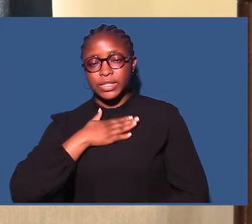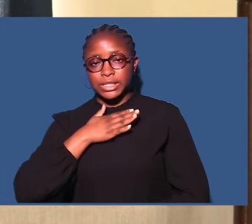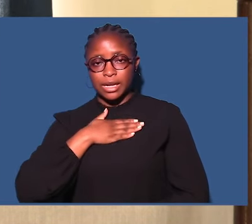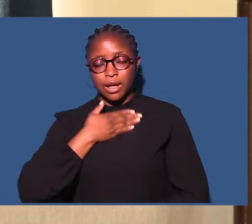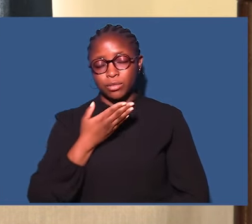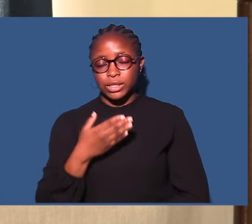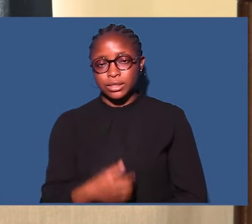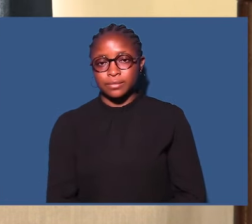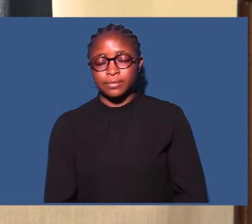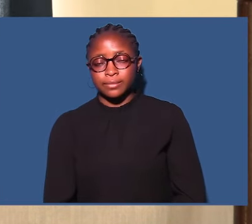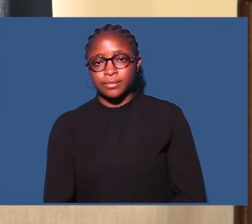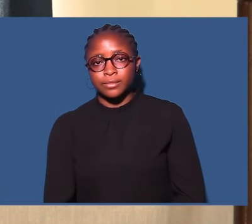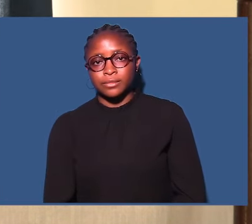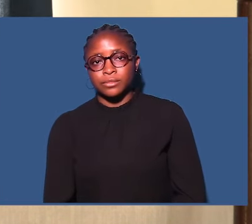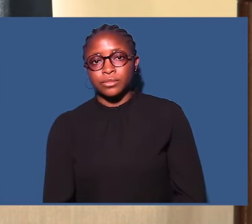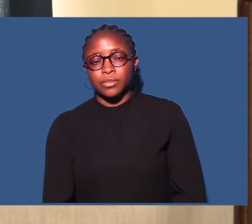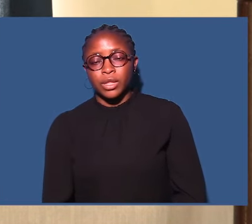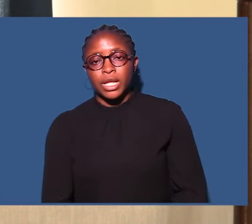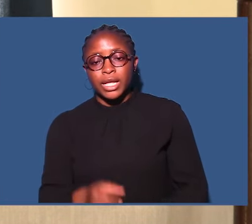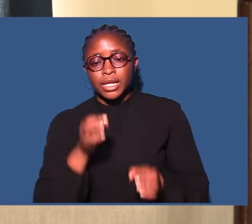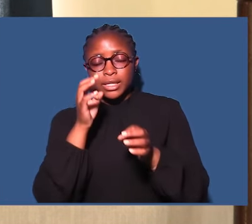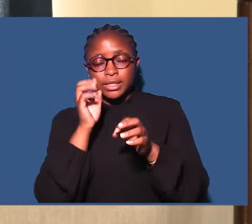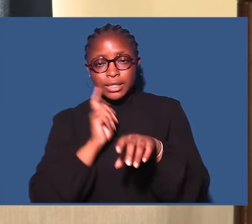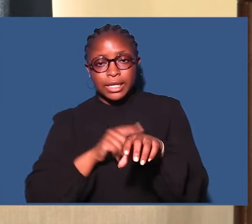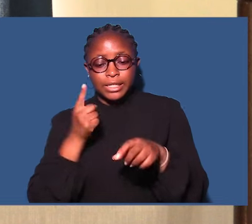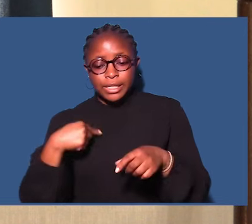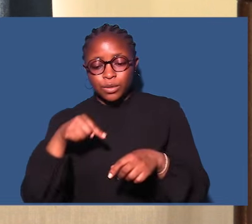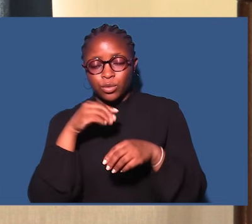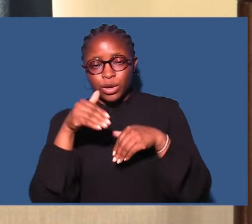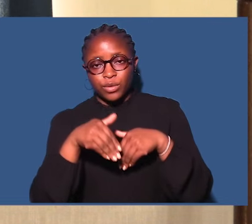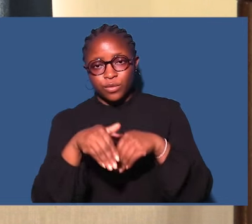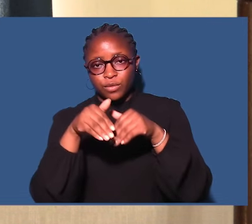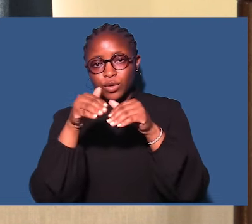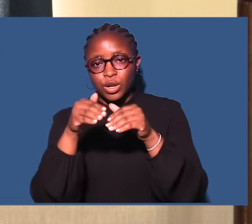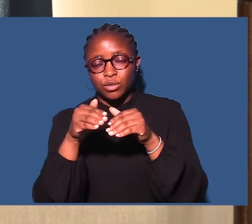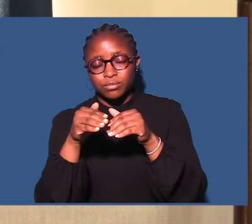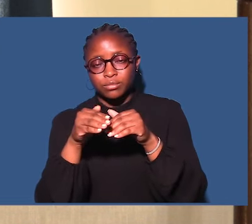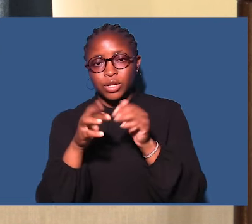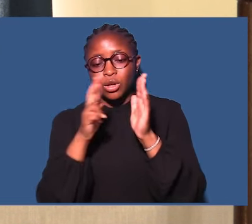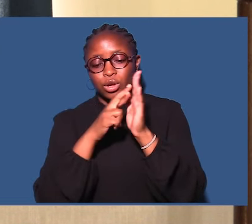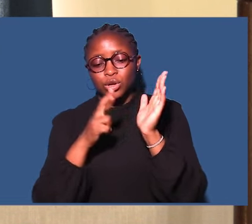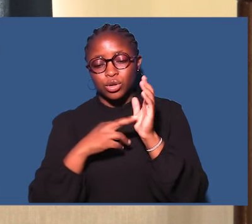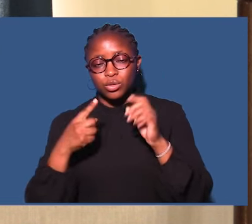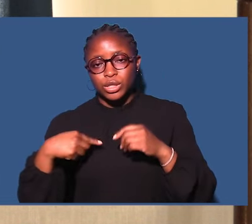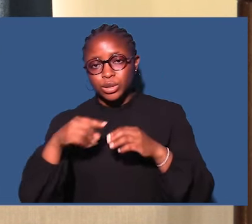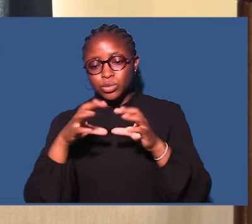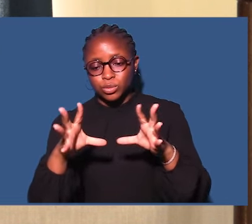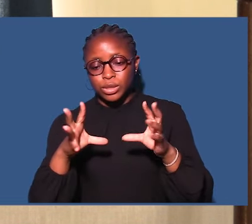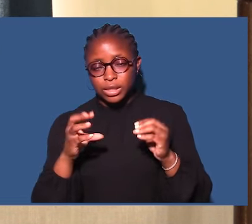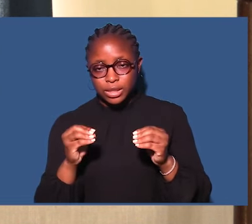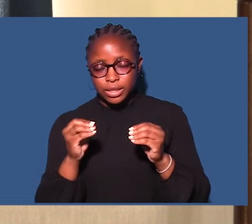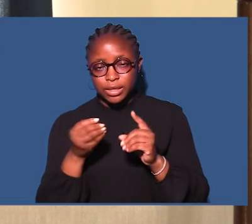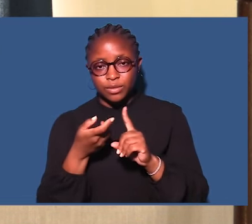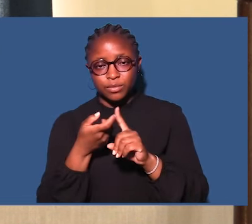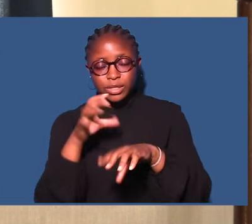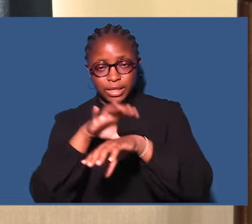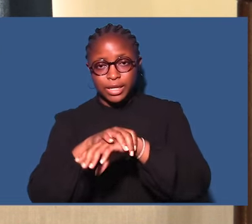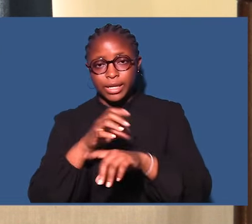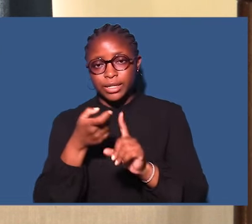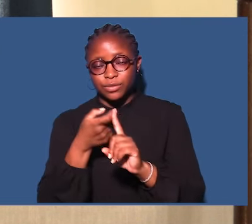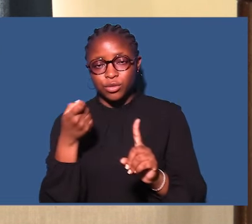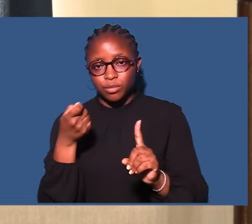So when we follow the instructions that are given in the scripture, we